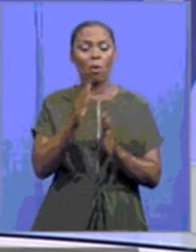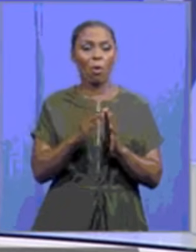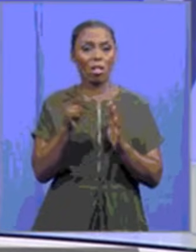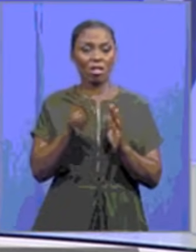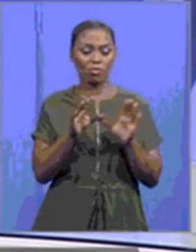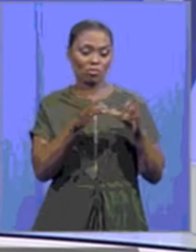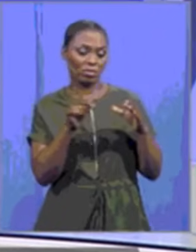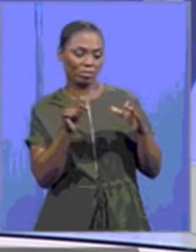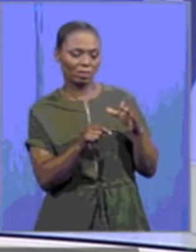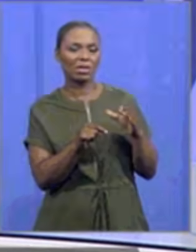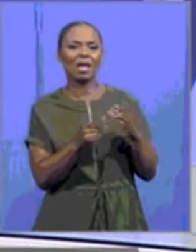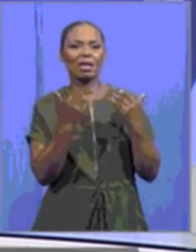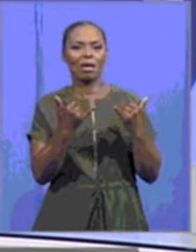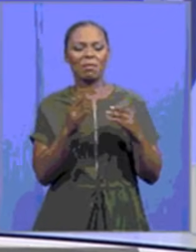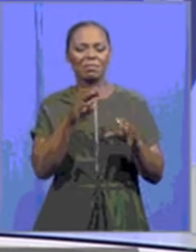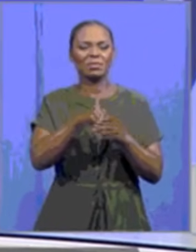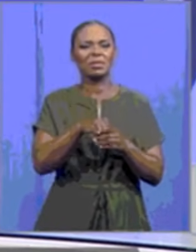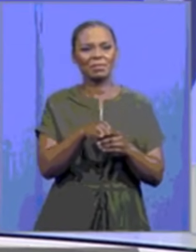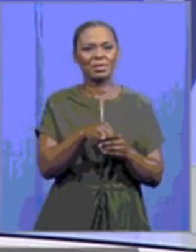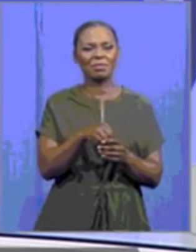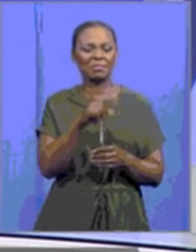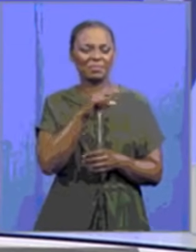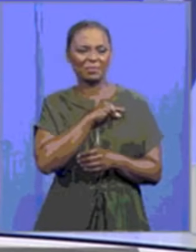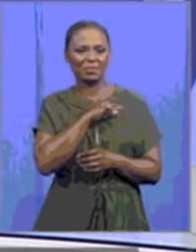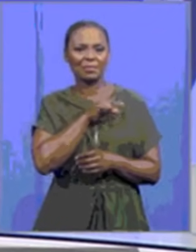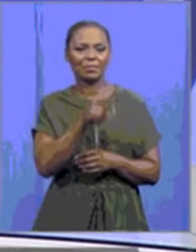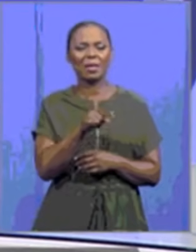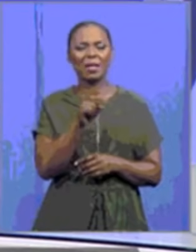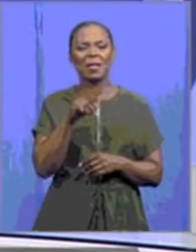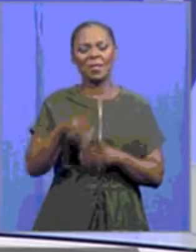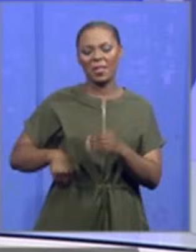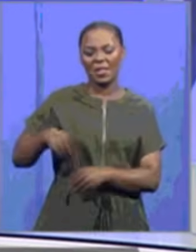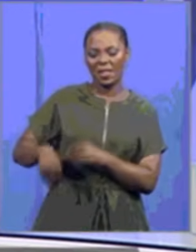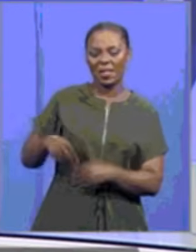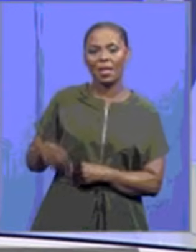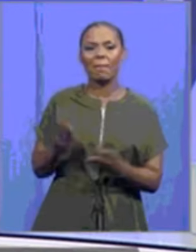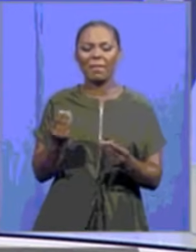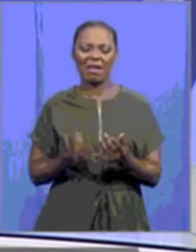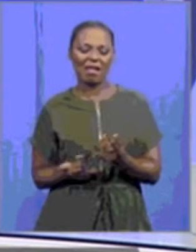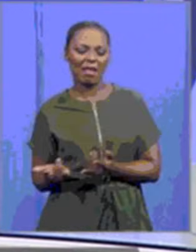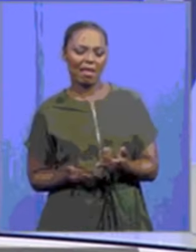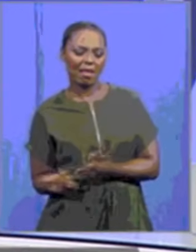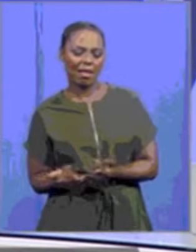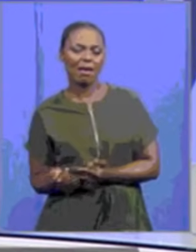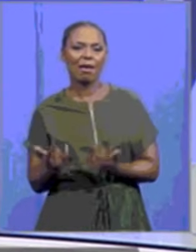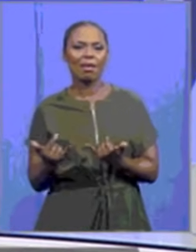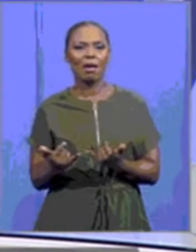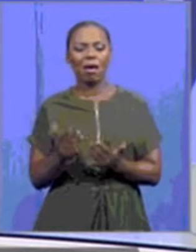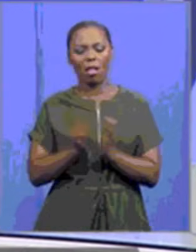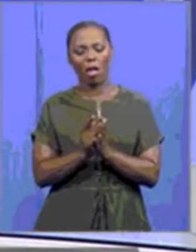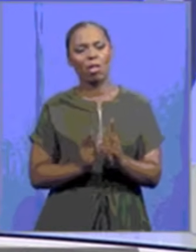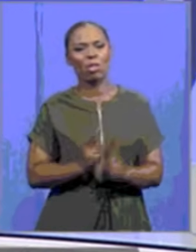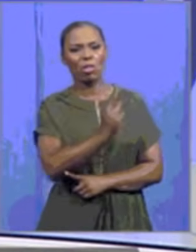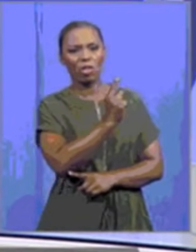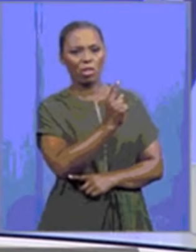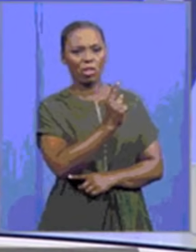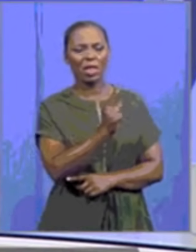tša bomenetša bosenyi go gweba ka tšhelete mo go sego molaong le go tshela molao wa taolo ya ditšhelete